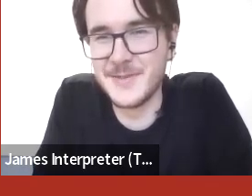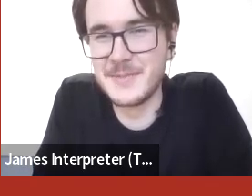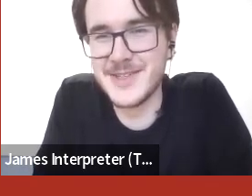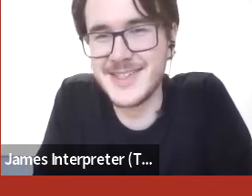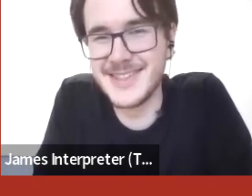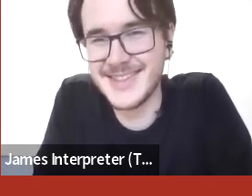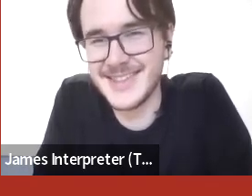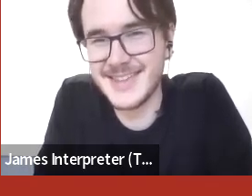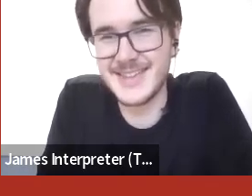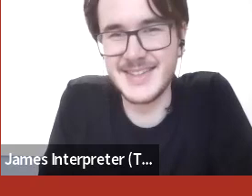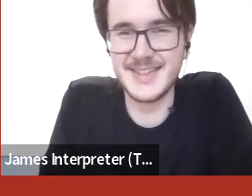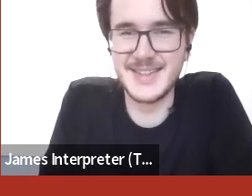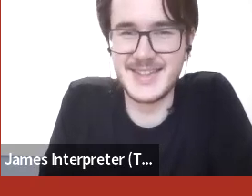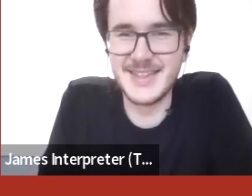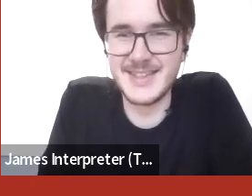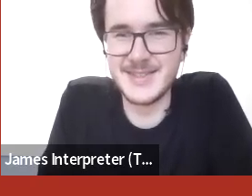One person?